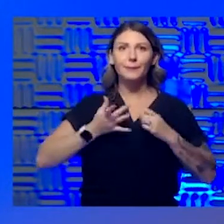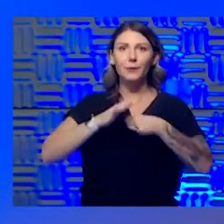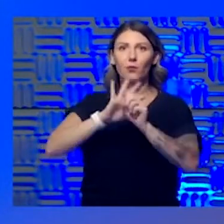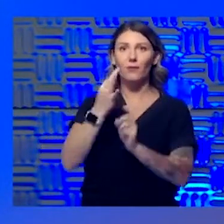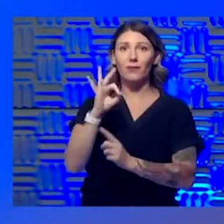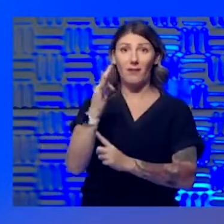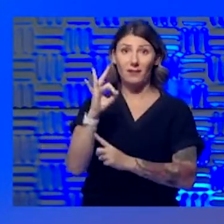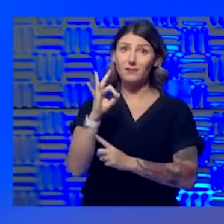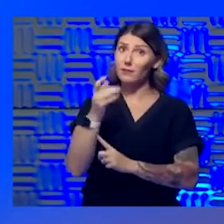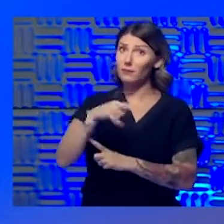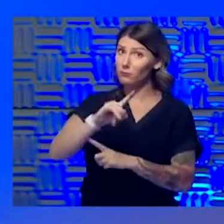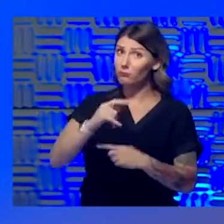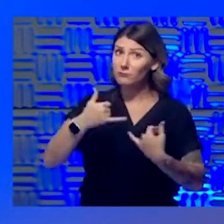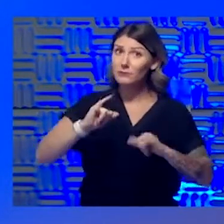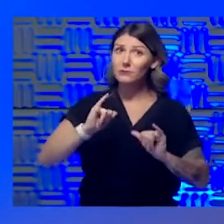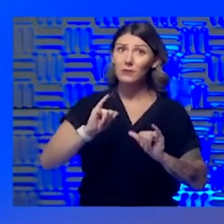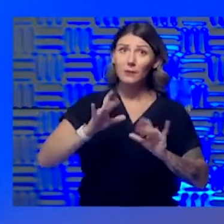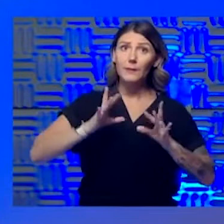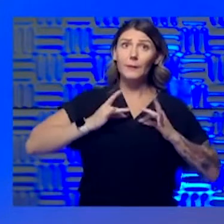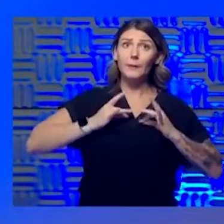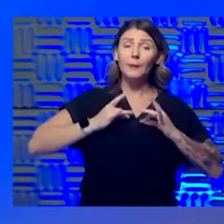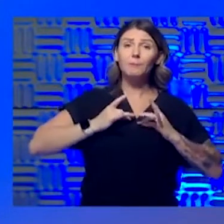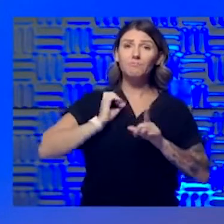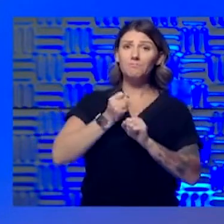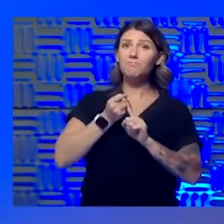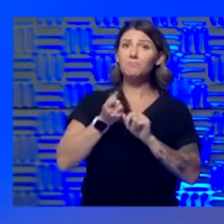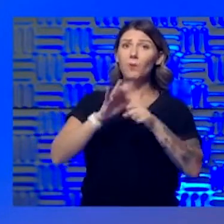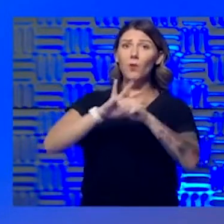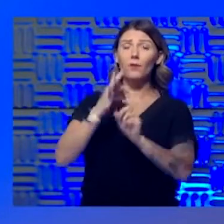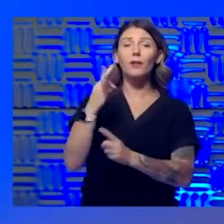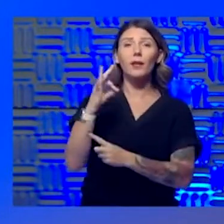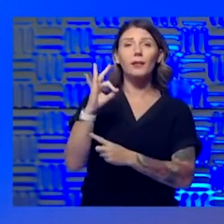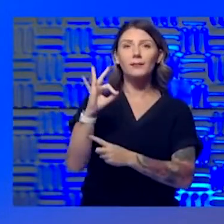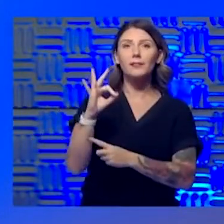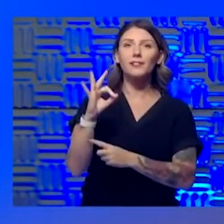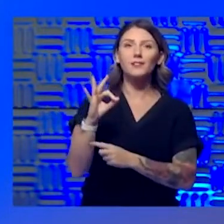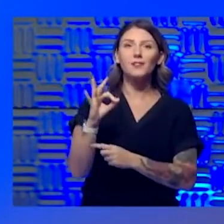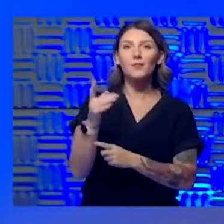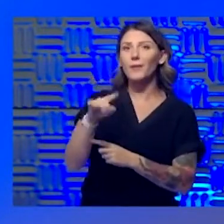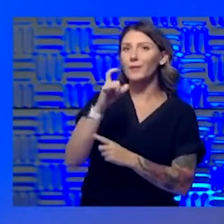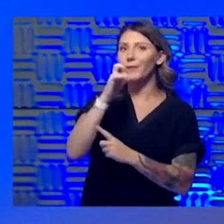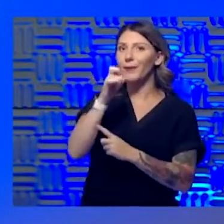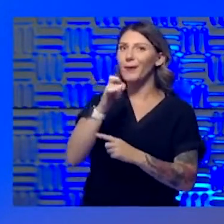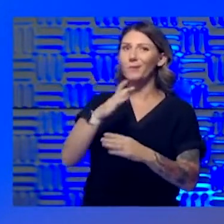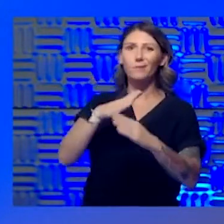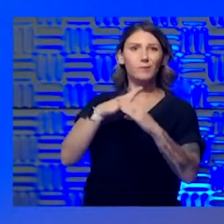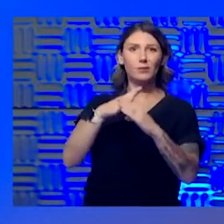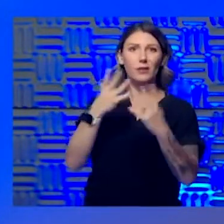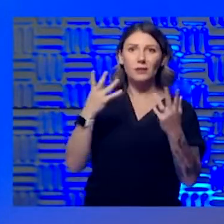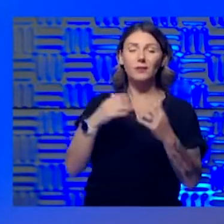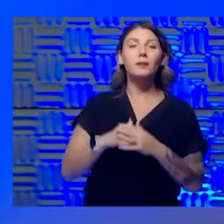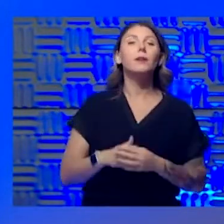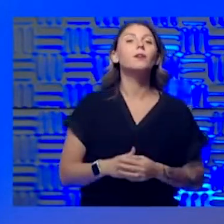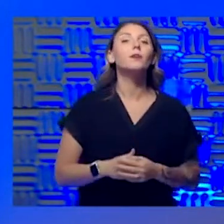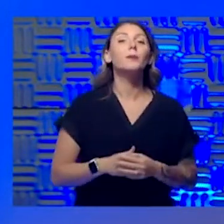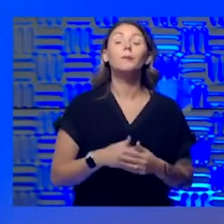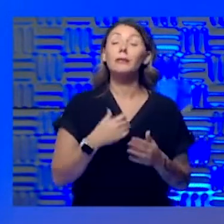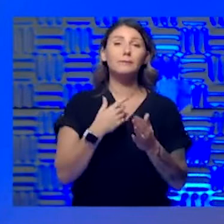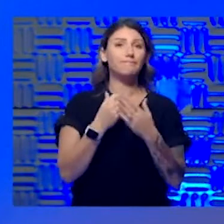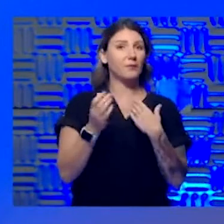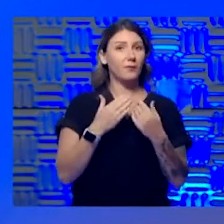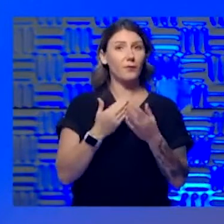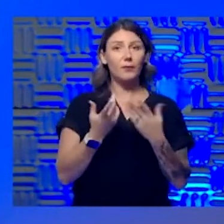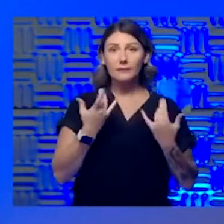are on these doses and these drugs on a regular basis are still getting it. So they don't seem to be really protected. But nonetheless, we still